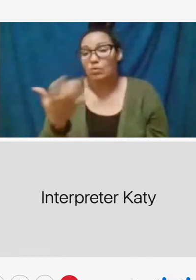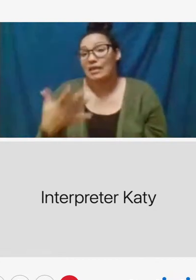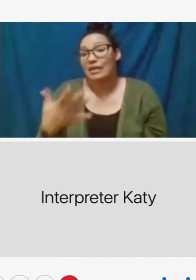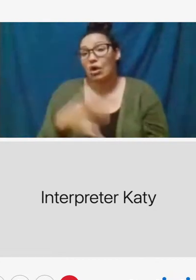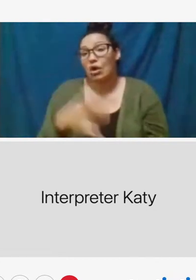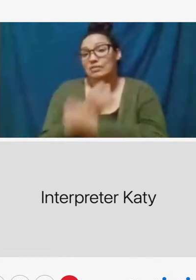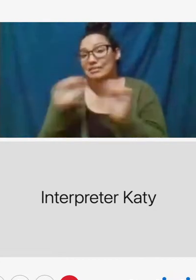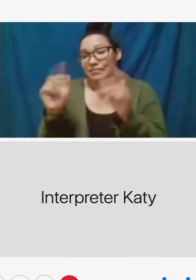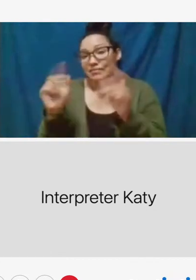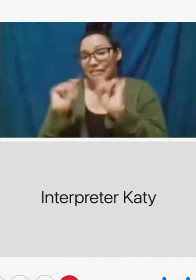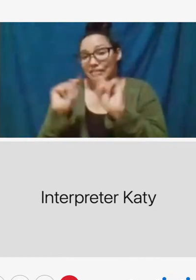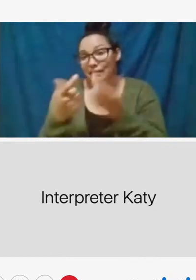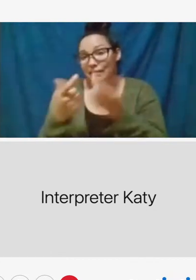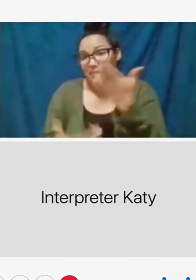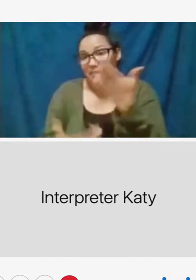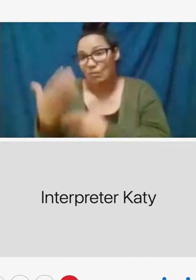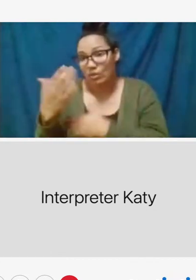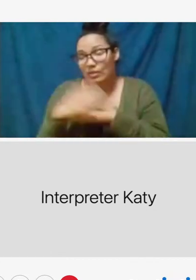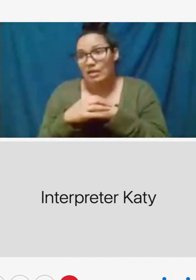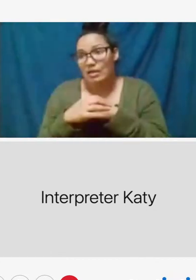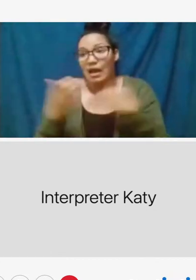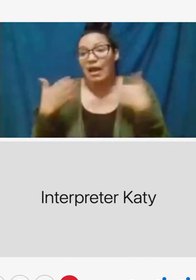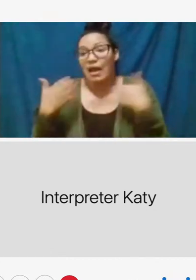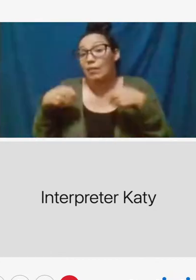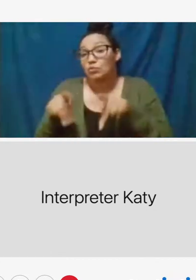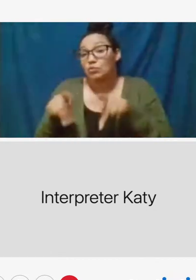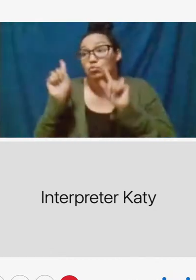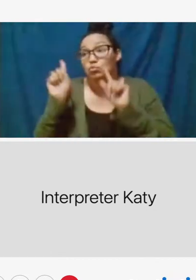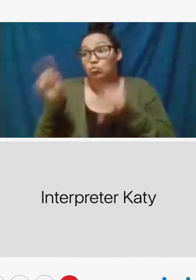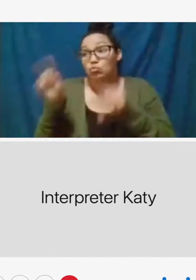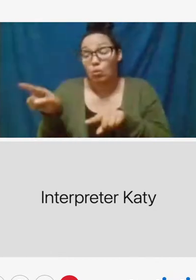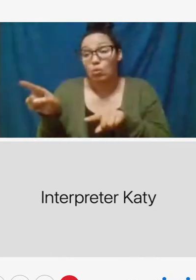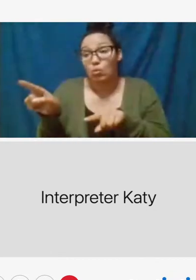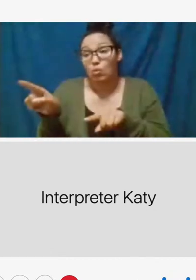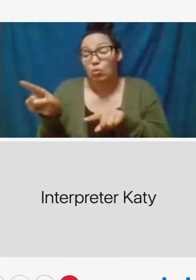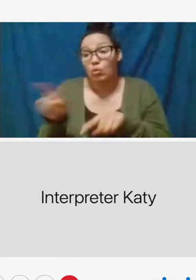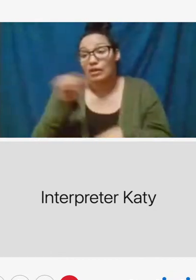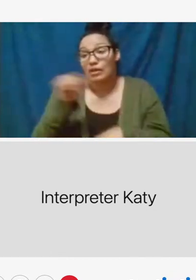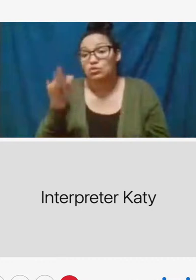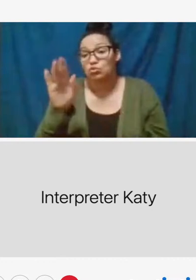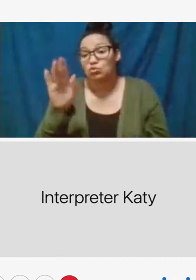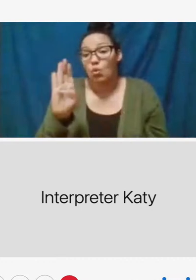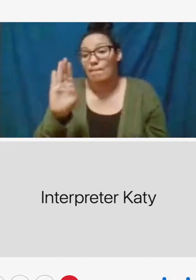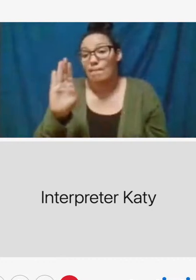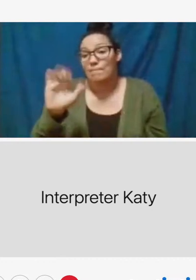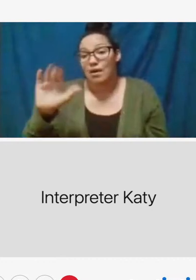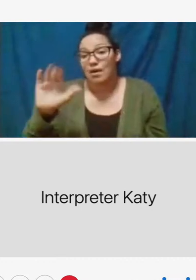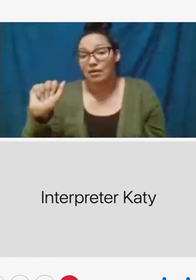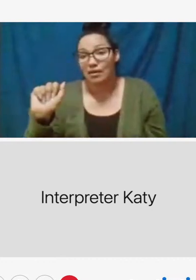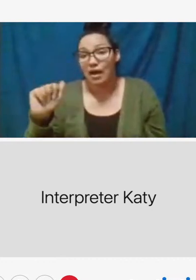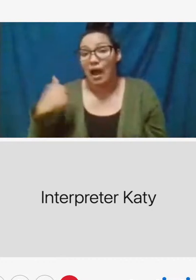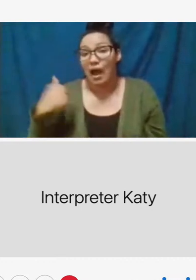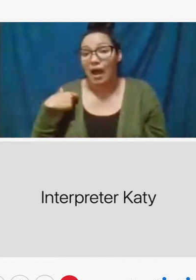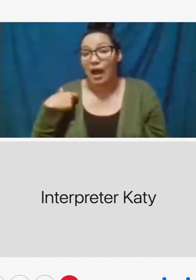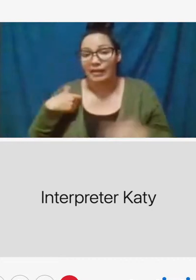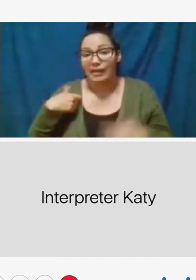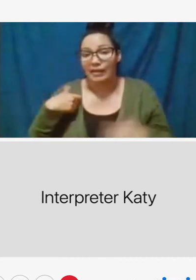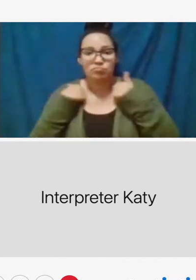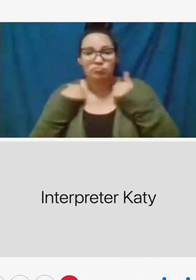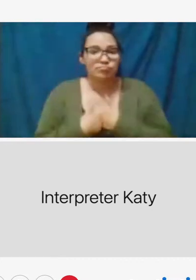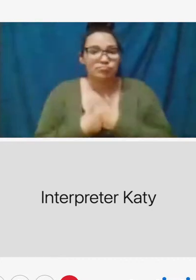I had the opportunity to go out there at Joe Baka this morning I actually geared up and put on my vest and went out there to assist